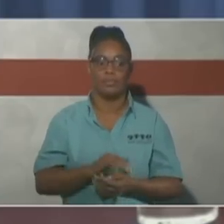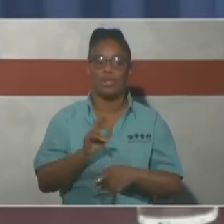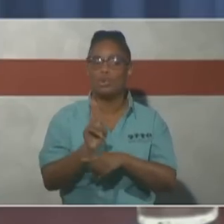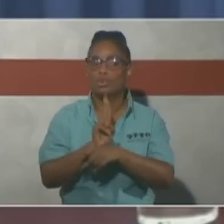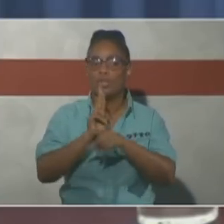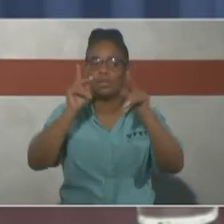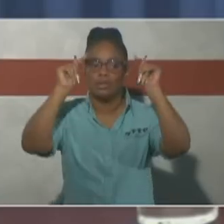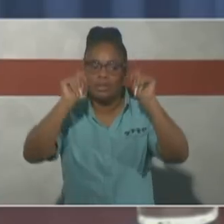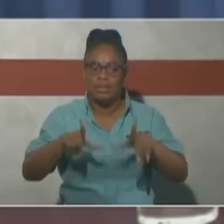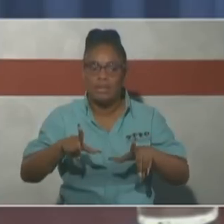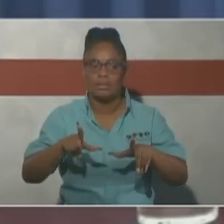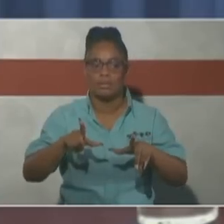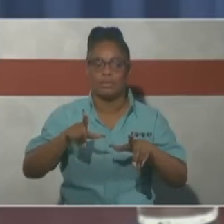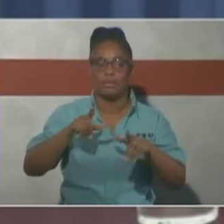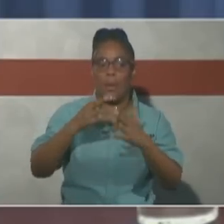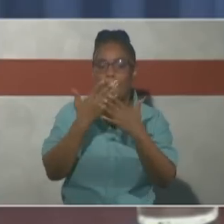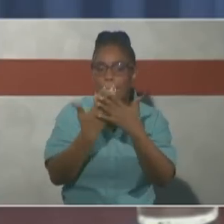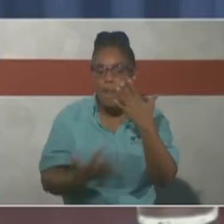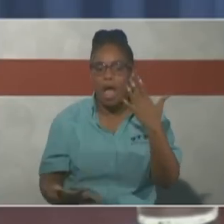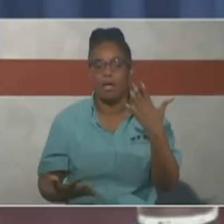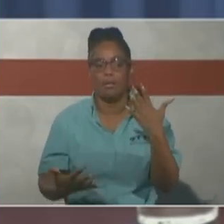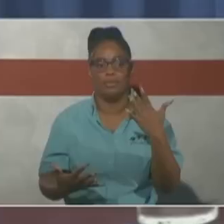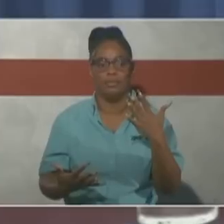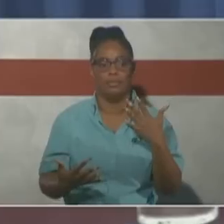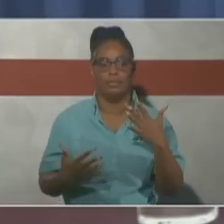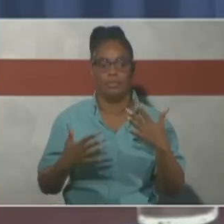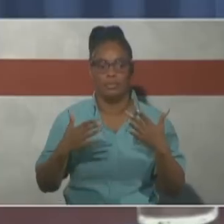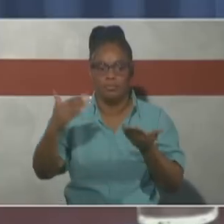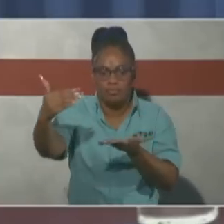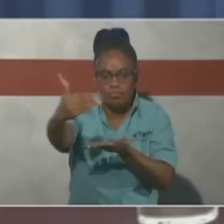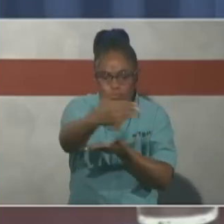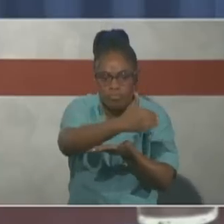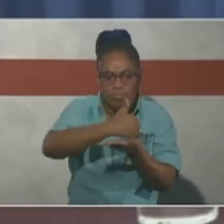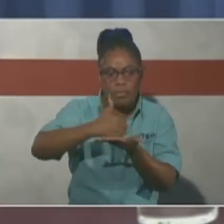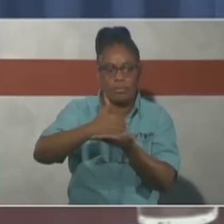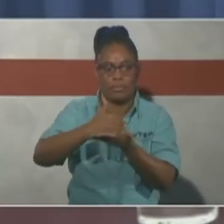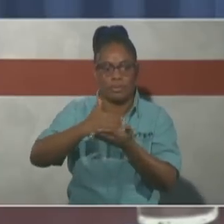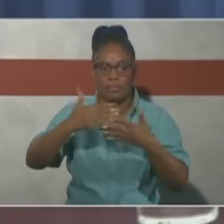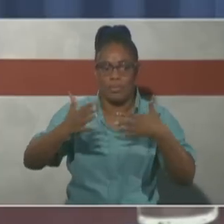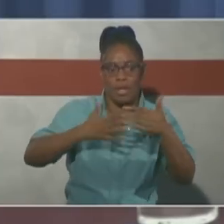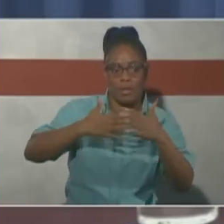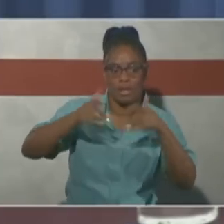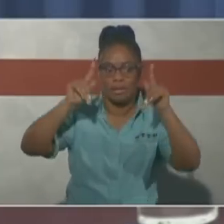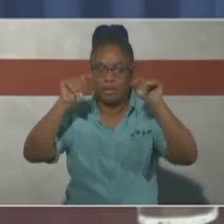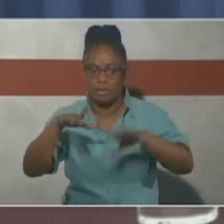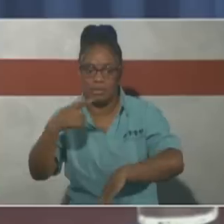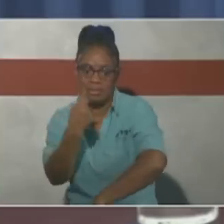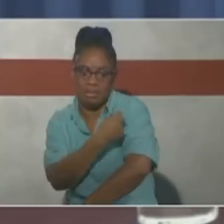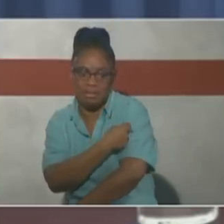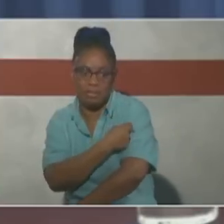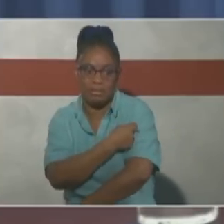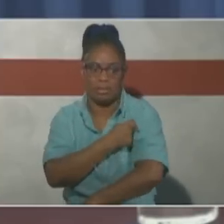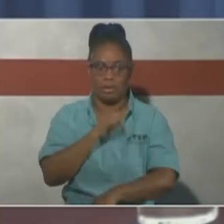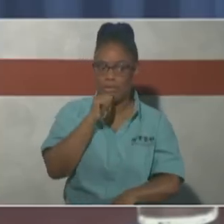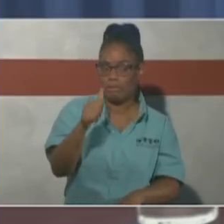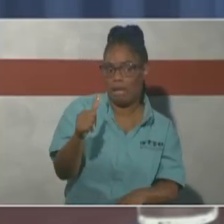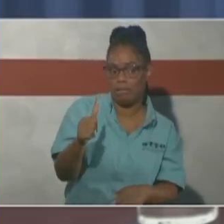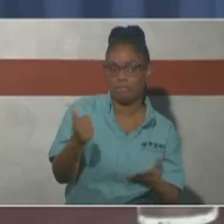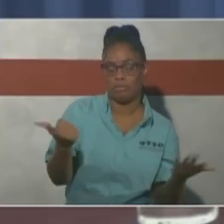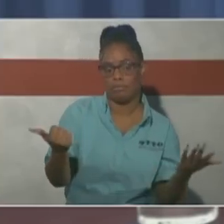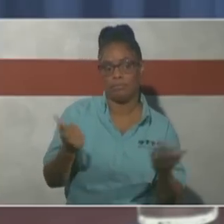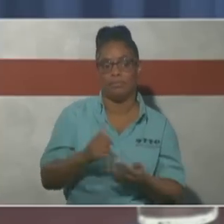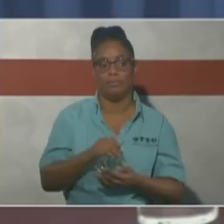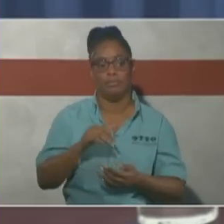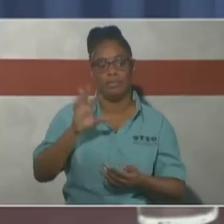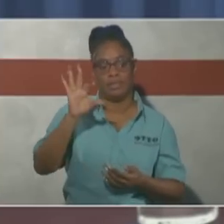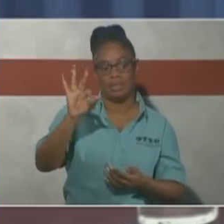share again, because it didn't catch on in the public domain. The seroprevalence study was taking randomized